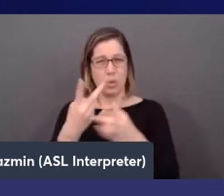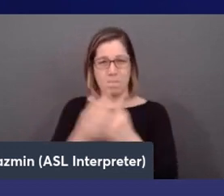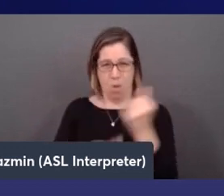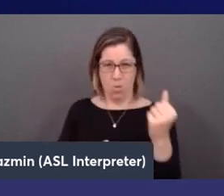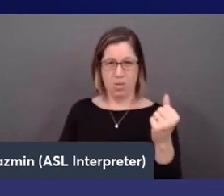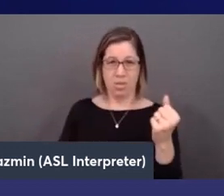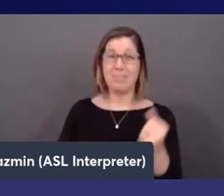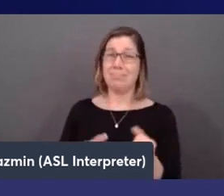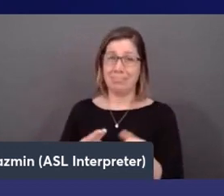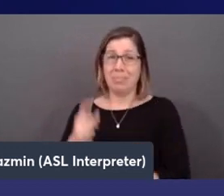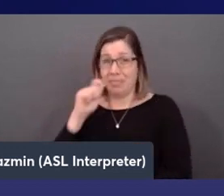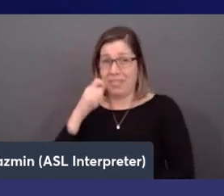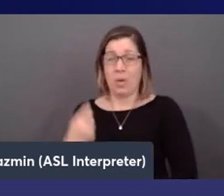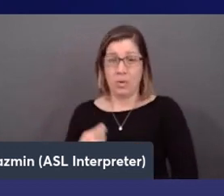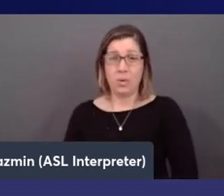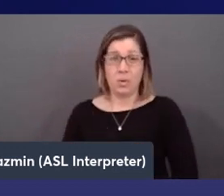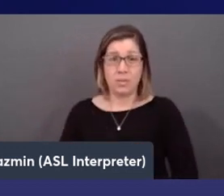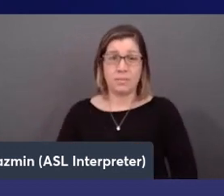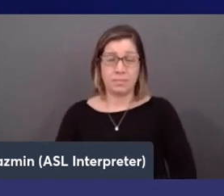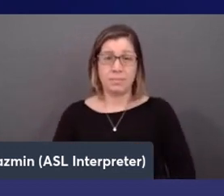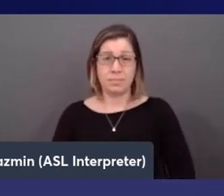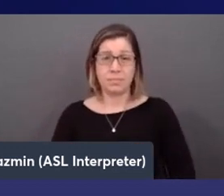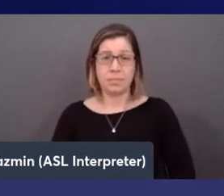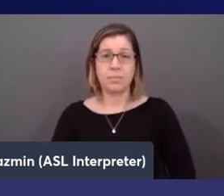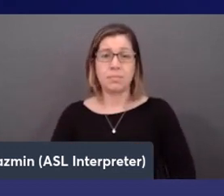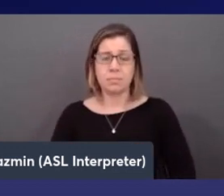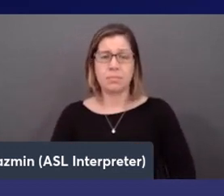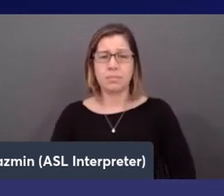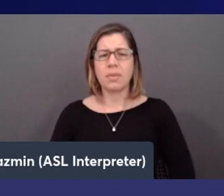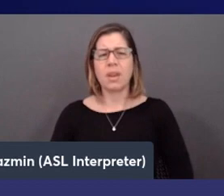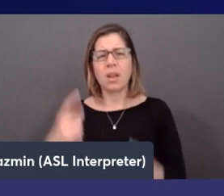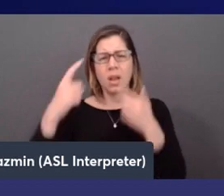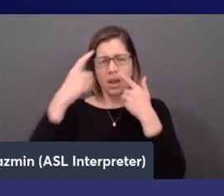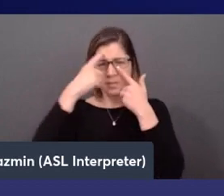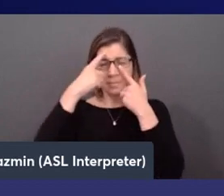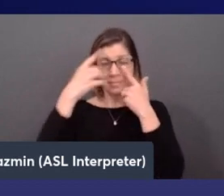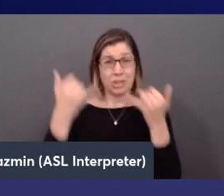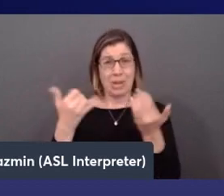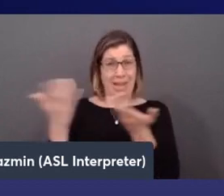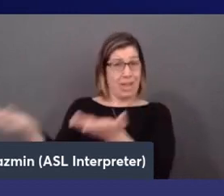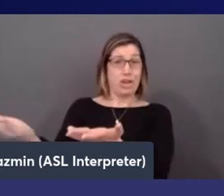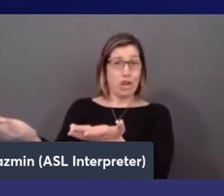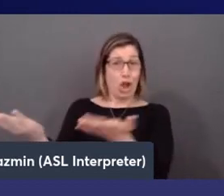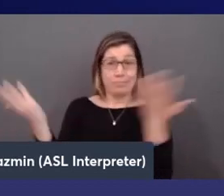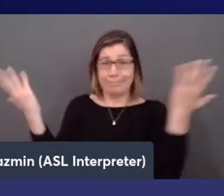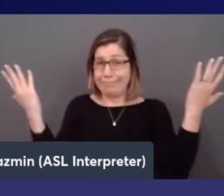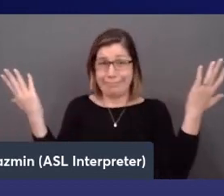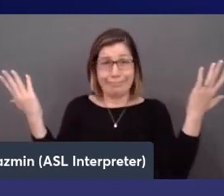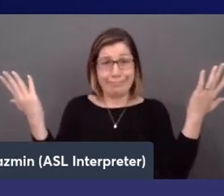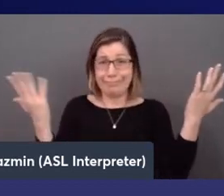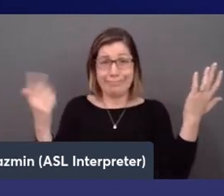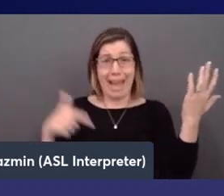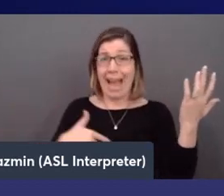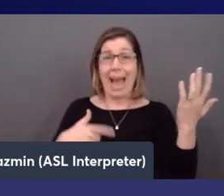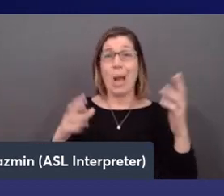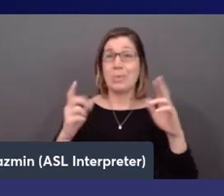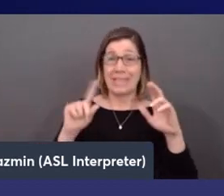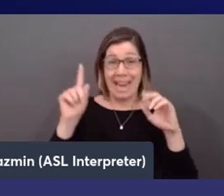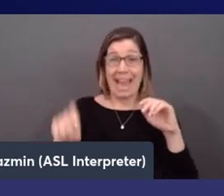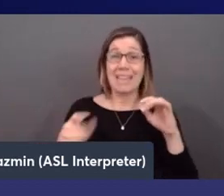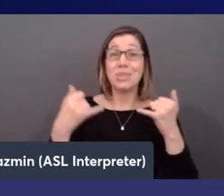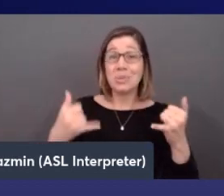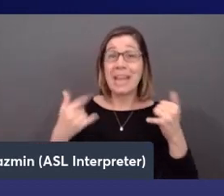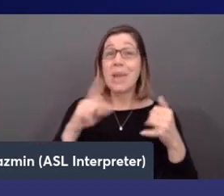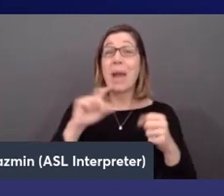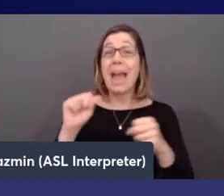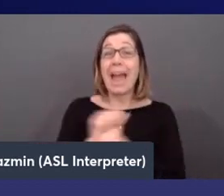Very cool. So I think today, yeah, there you go. I was about to ask. Today we're actually here to talk